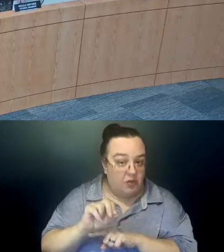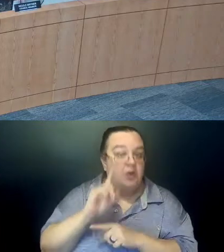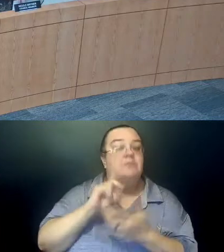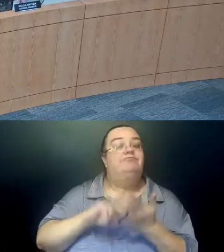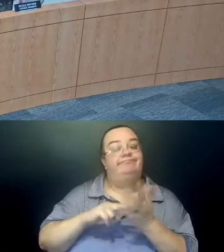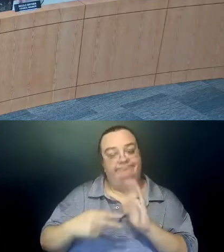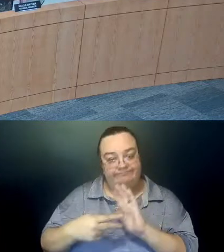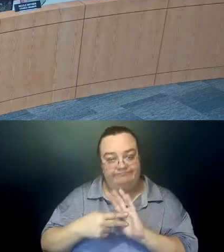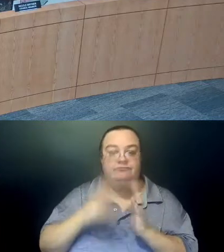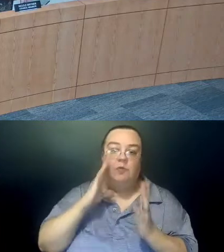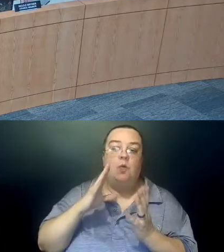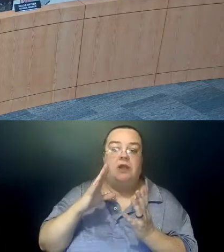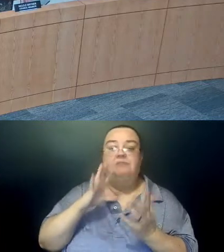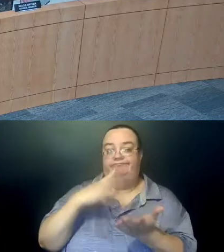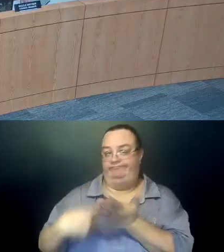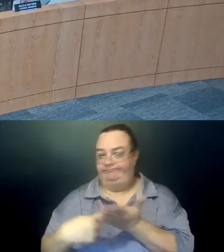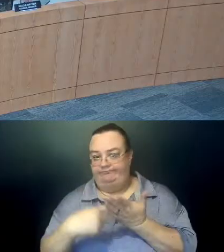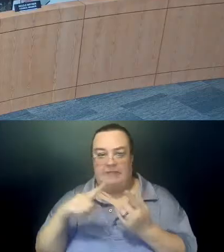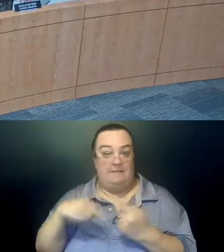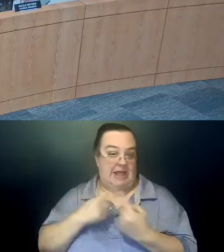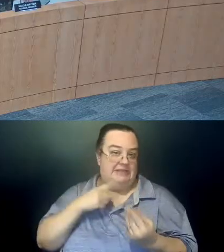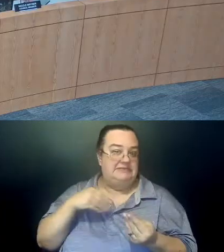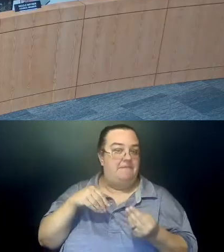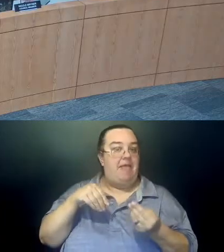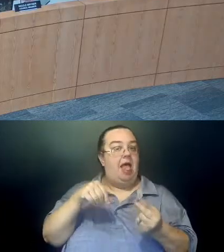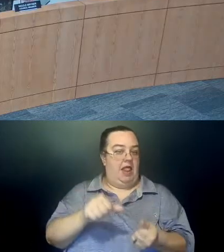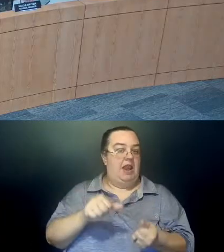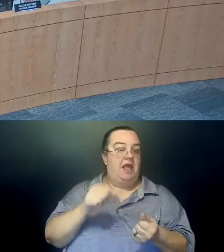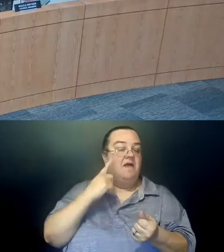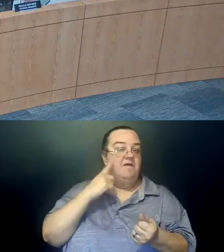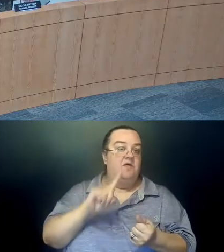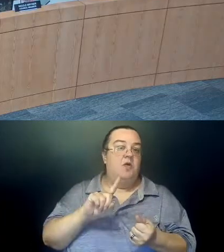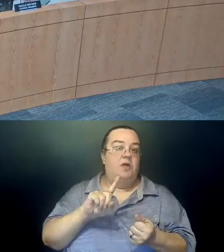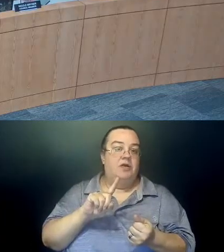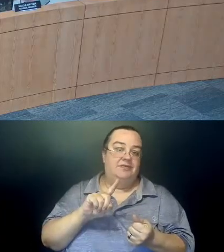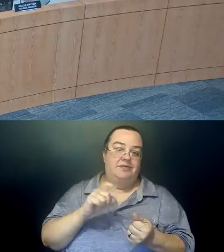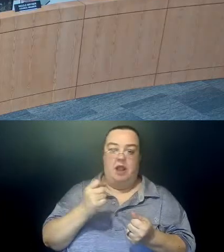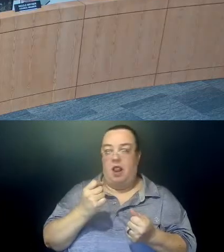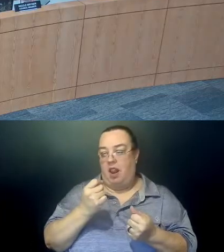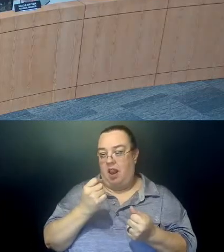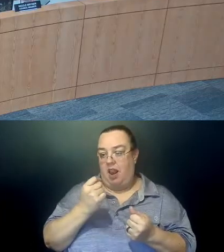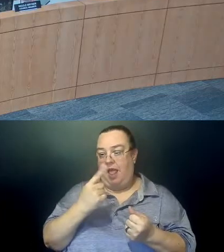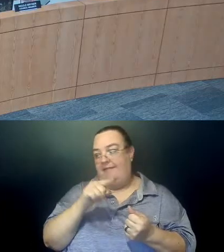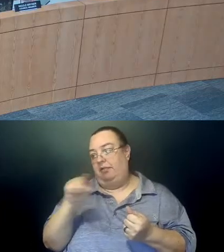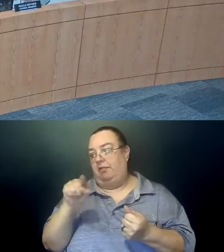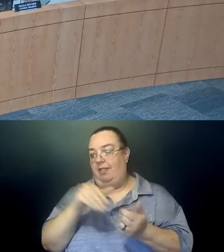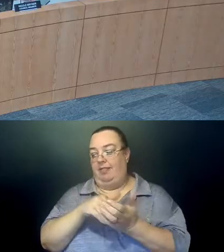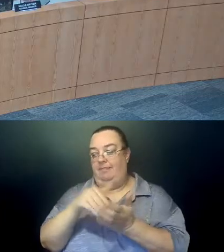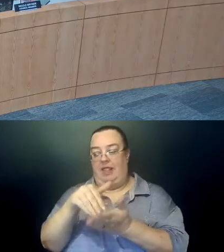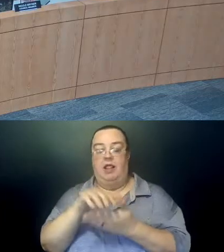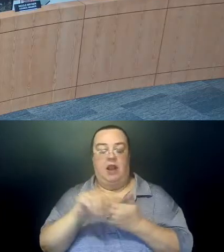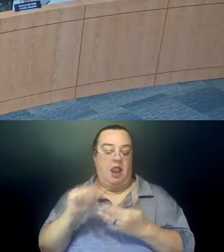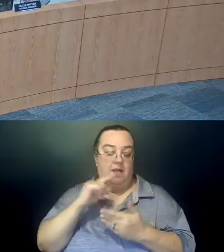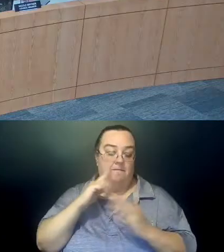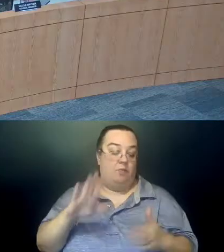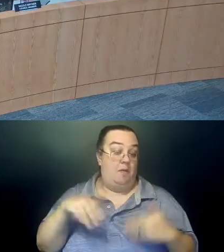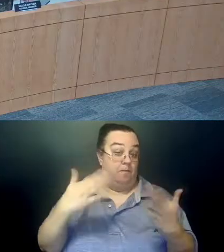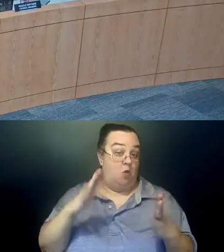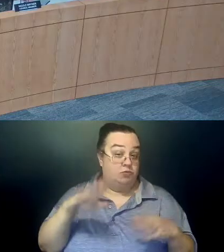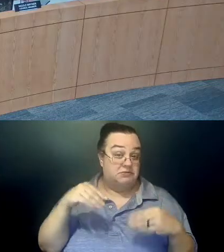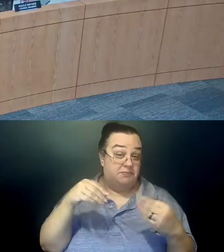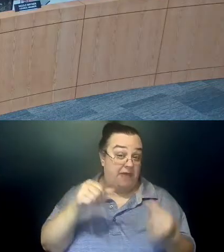a spending discussion of the $11+ million in proposed spending for